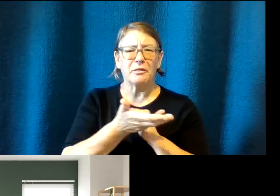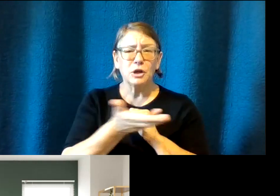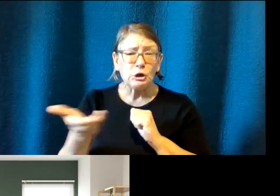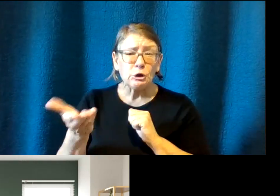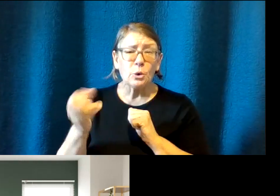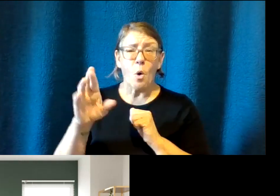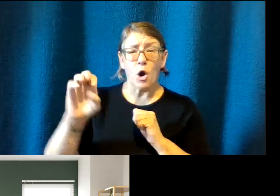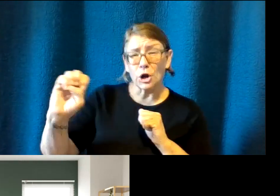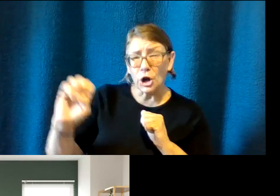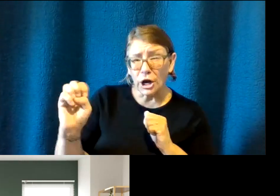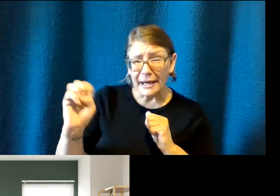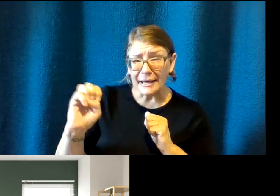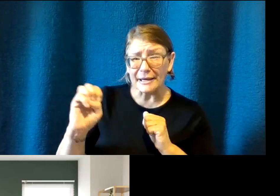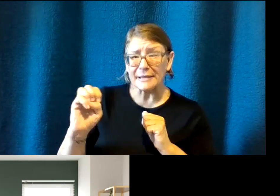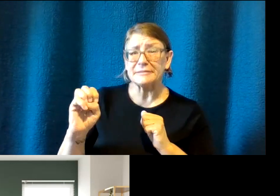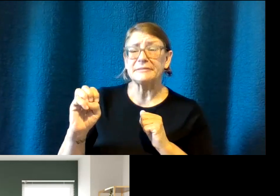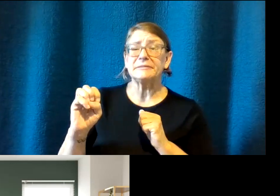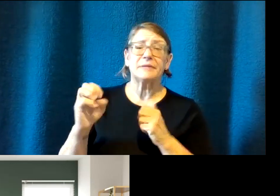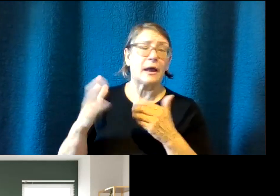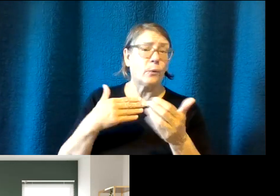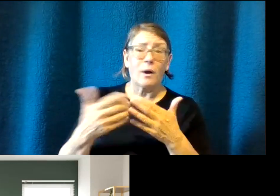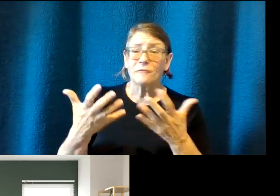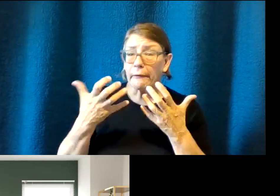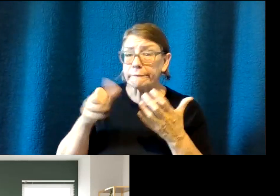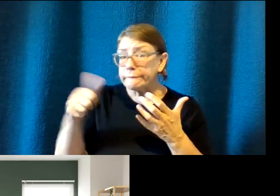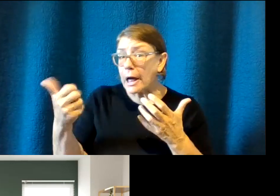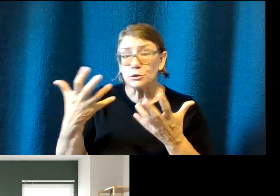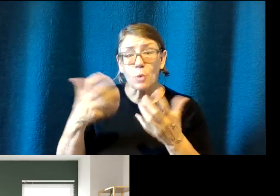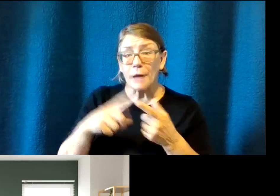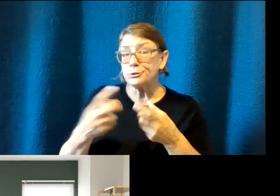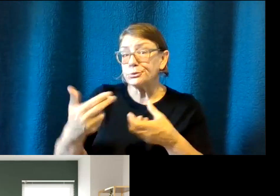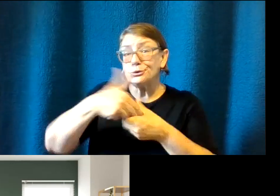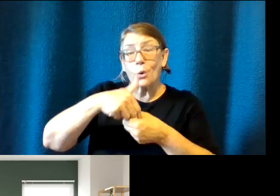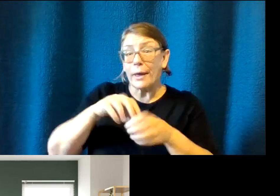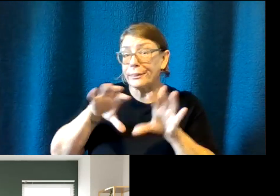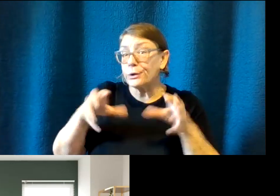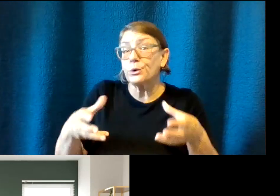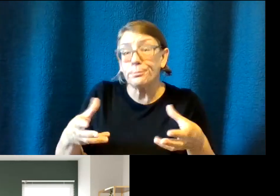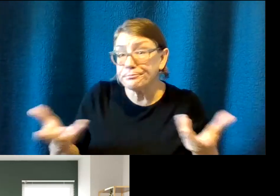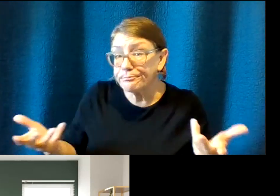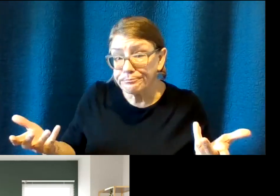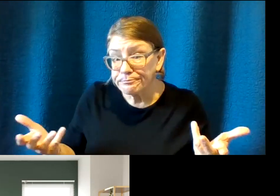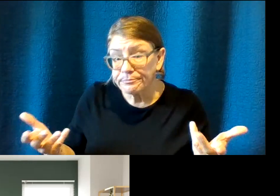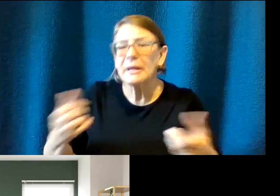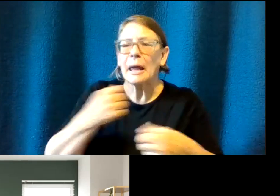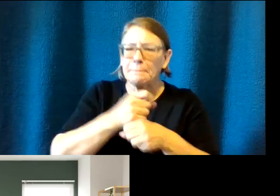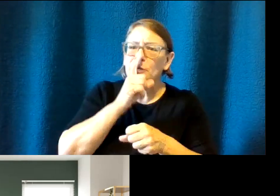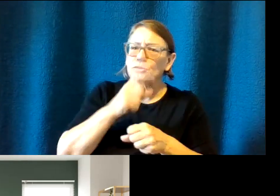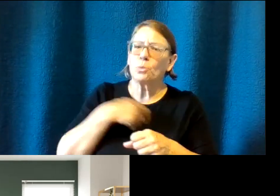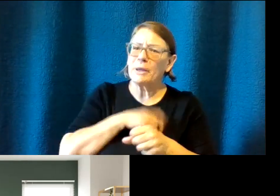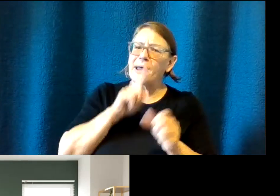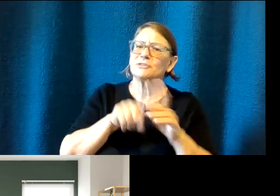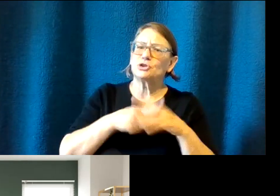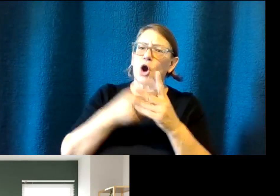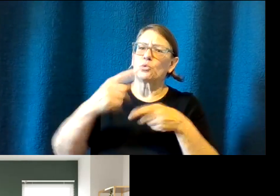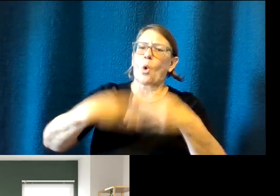Ernest and you, Denise, and whomever else you think would be best to make sure that we can start rolling this